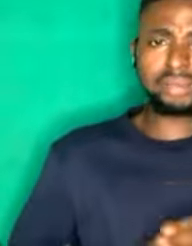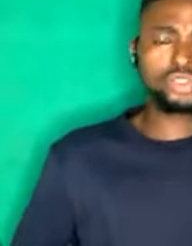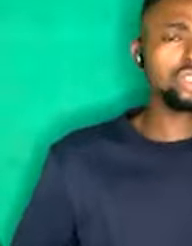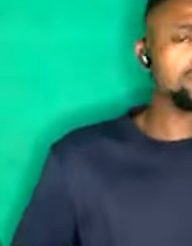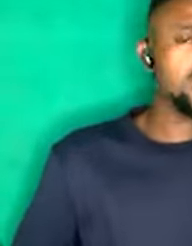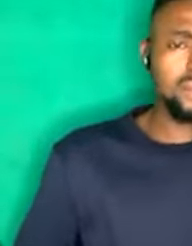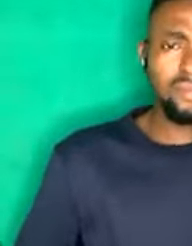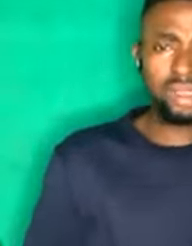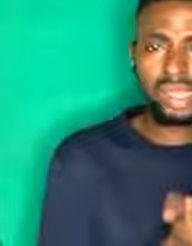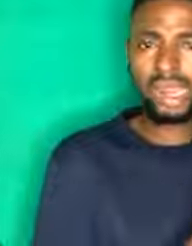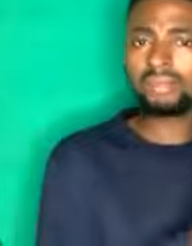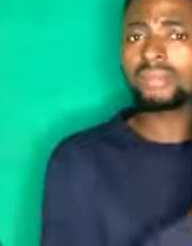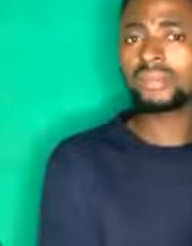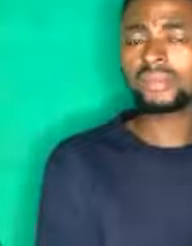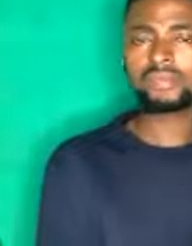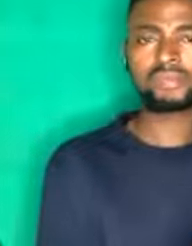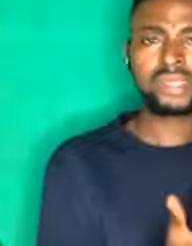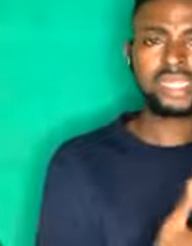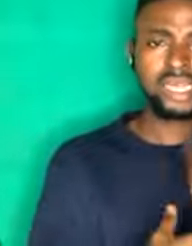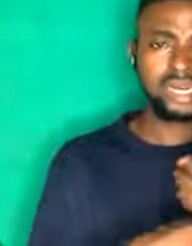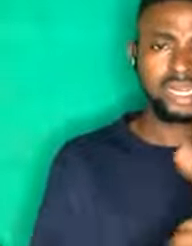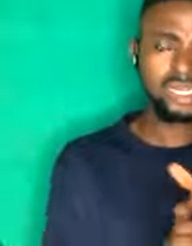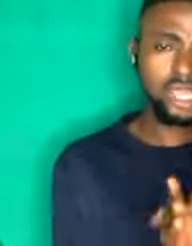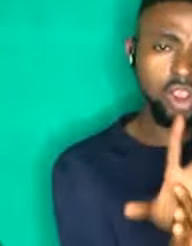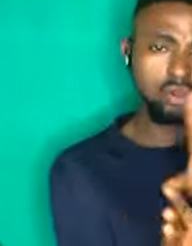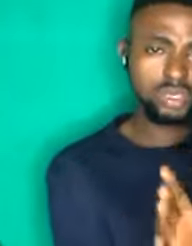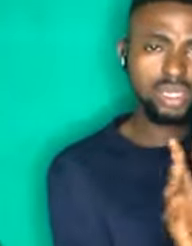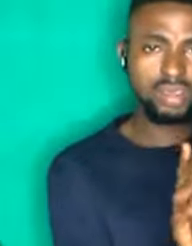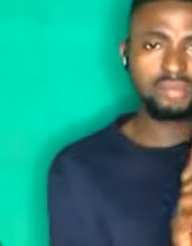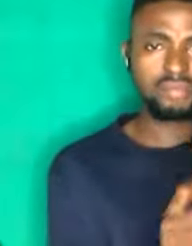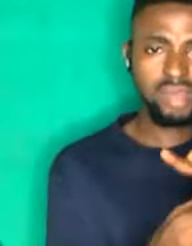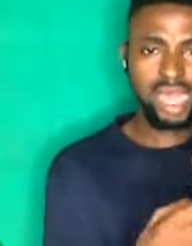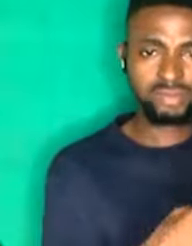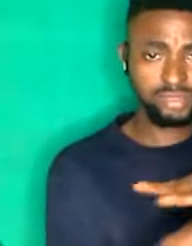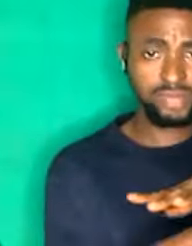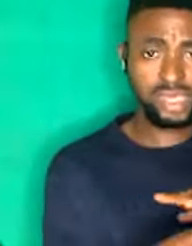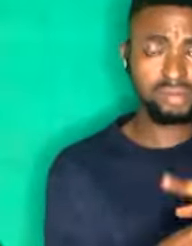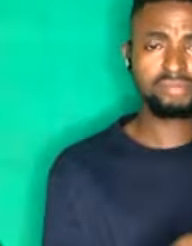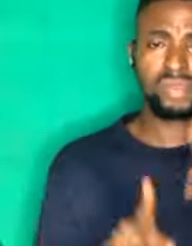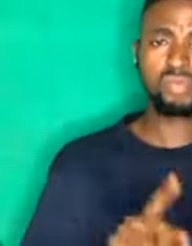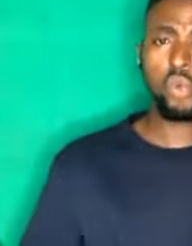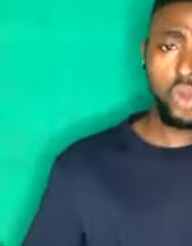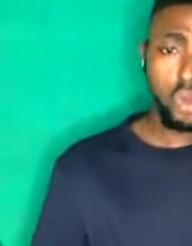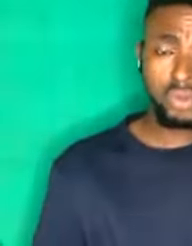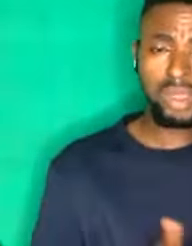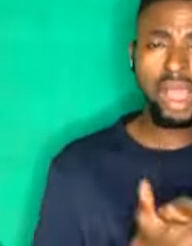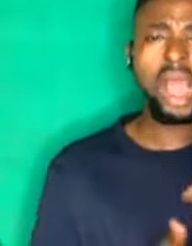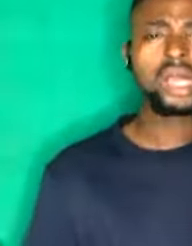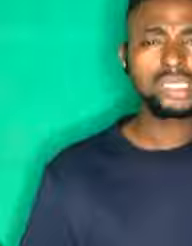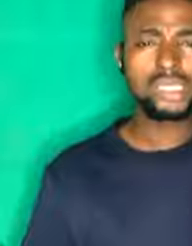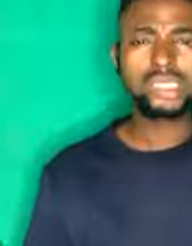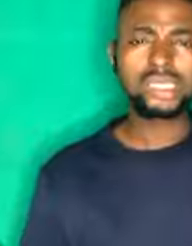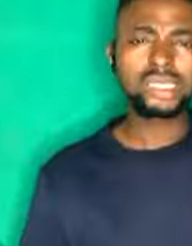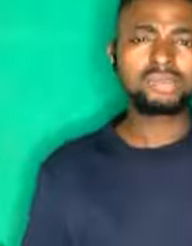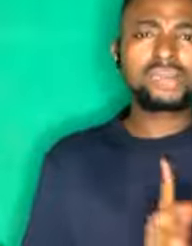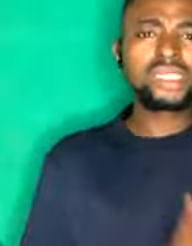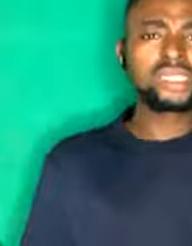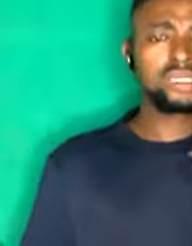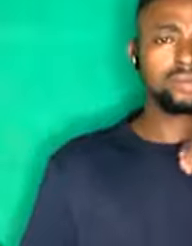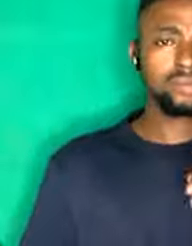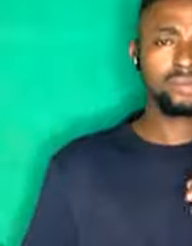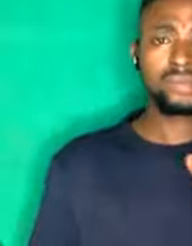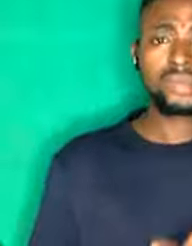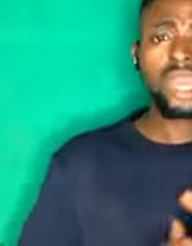it creates an inclusive atmosphere. People would know that, this person is. That's how I feel. Maybe I'm just talking